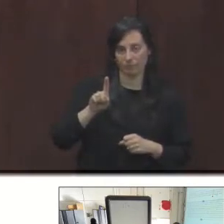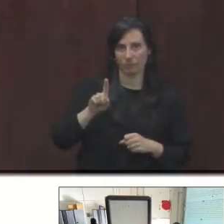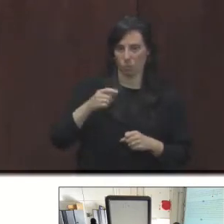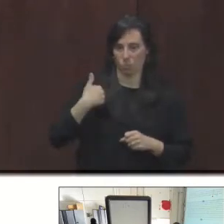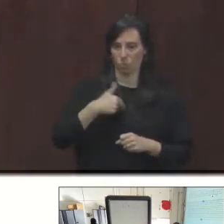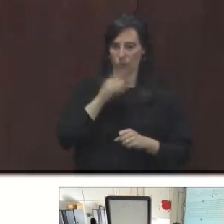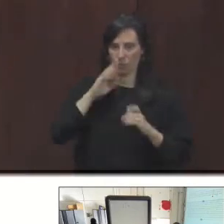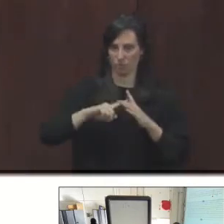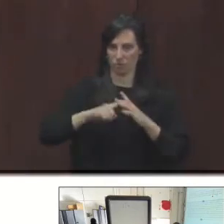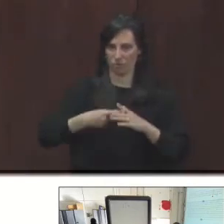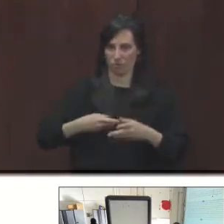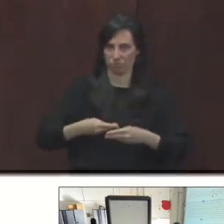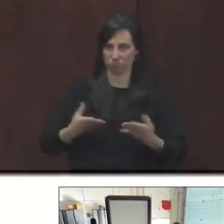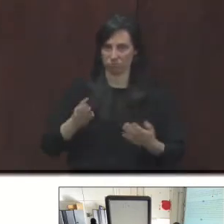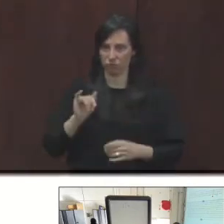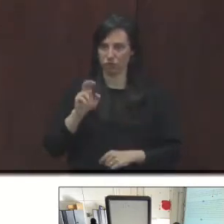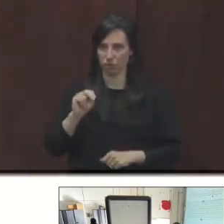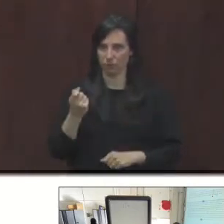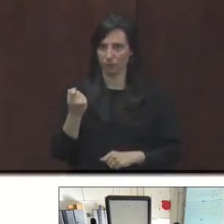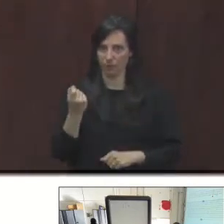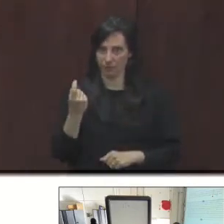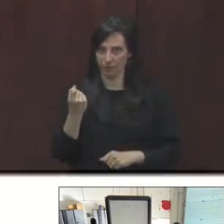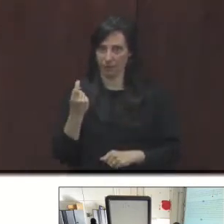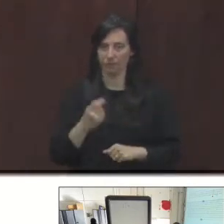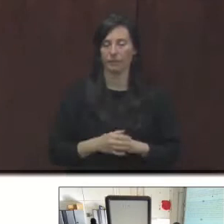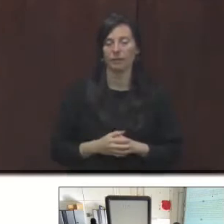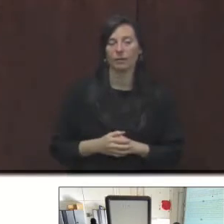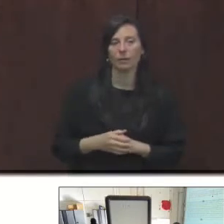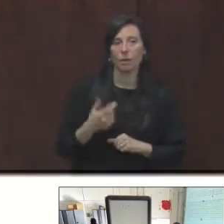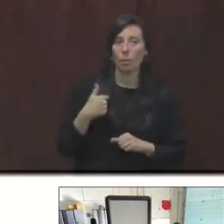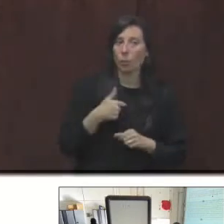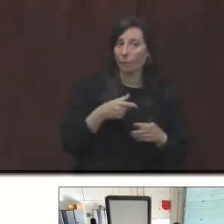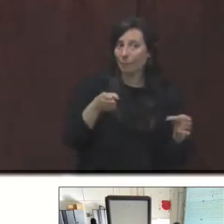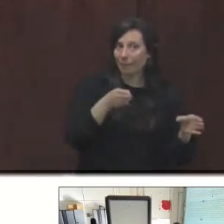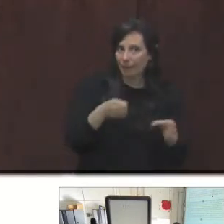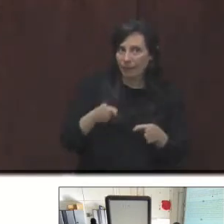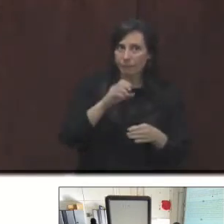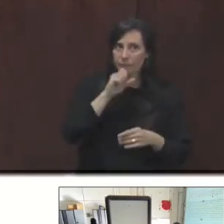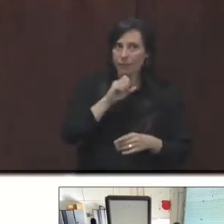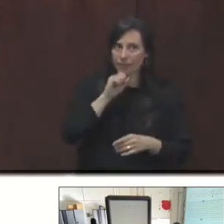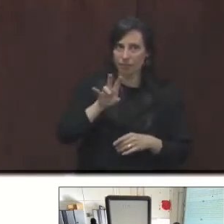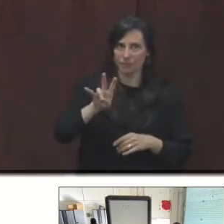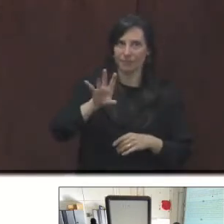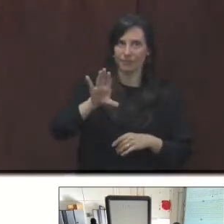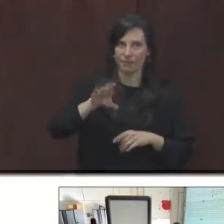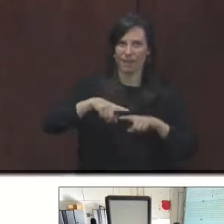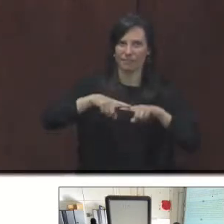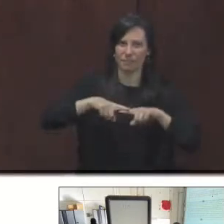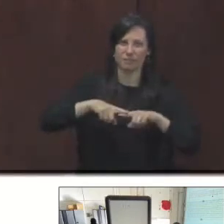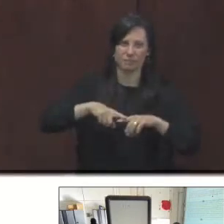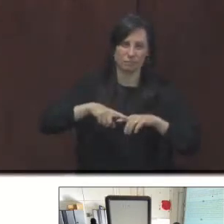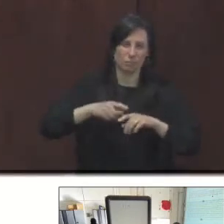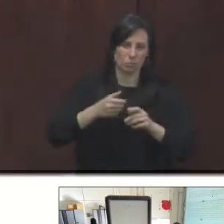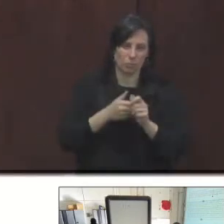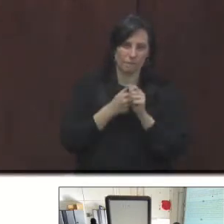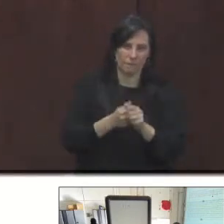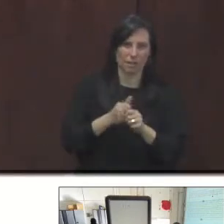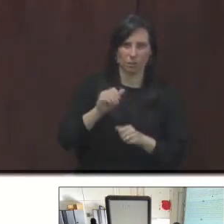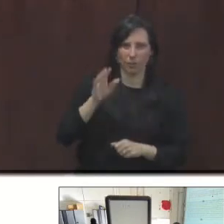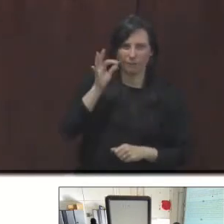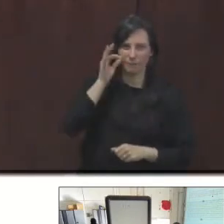11th. We're making a planning assumption for that 75 or older based on census data that we have a burden of